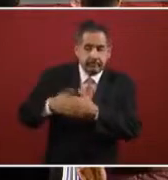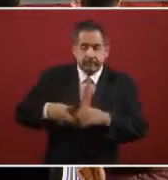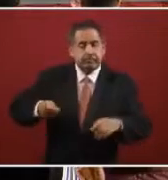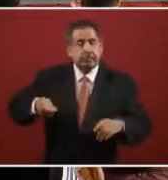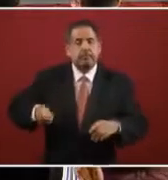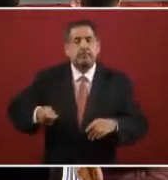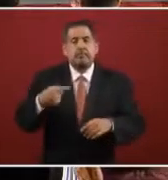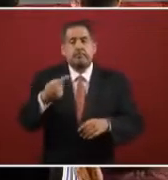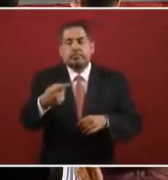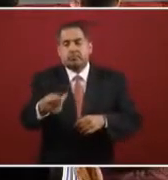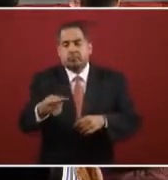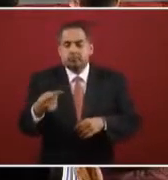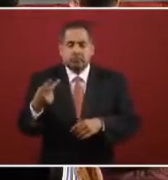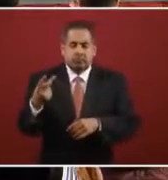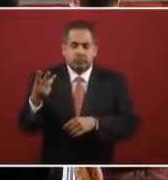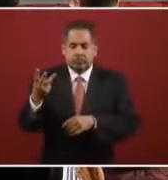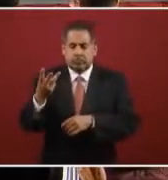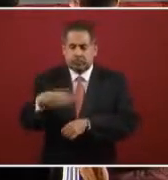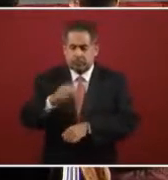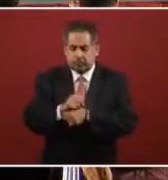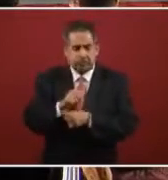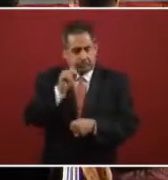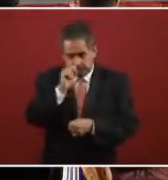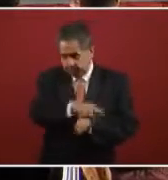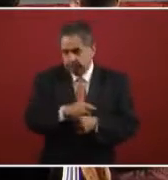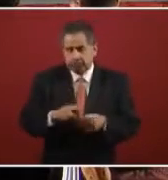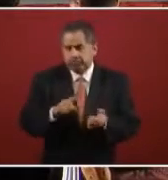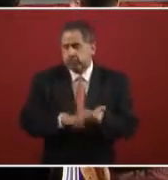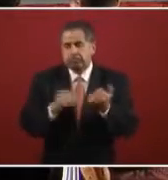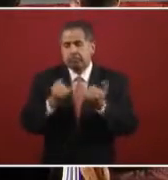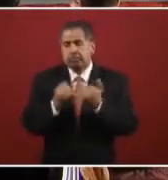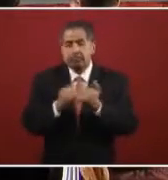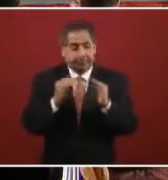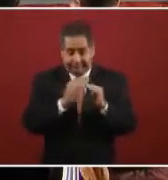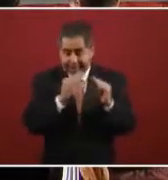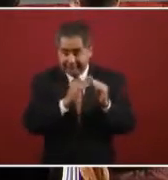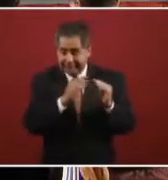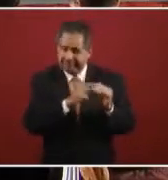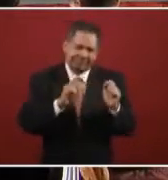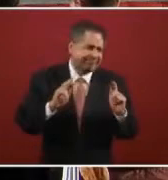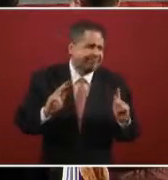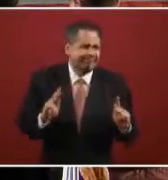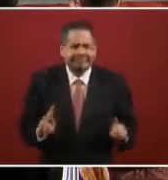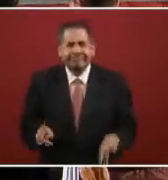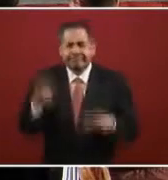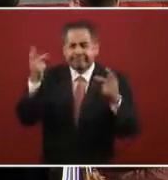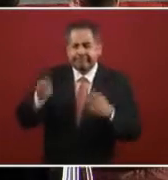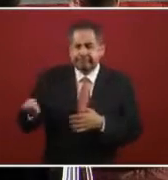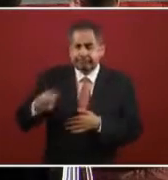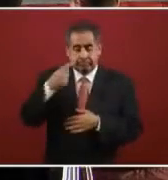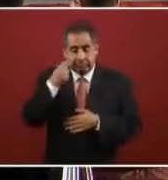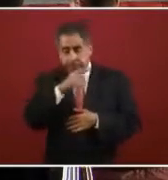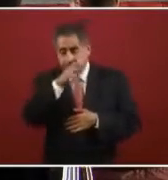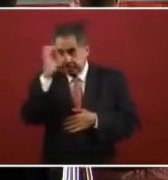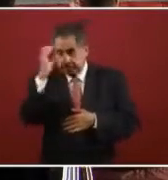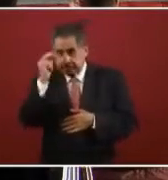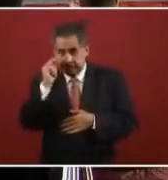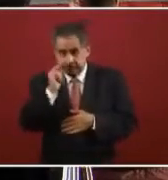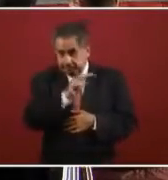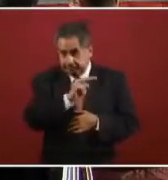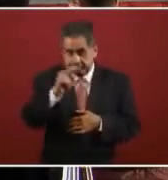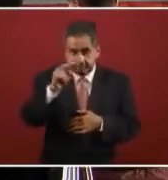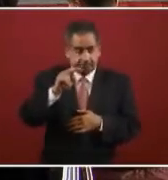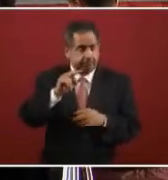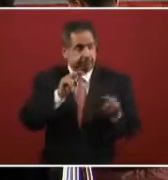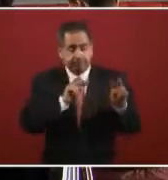next empezar en 2 o 3 auction. semanas de nueva cuenta en Los Pinos. Vamos a subastar dicha casa y pueden ver So they will be auctioning, they'll send the